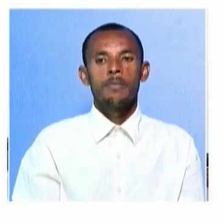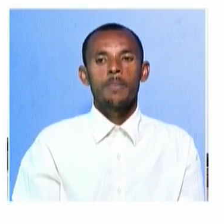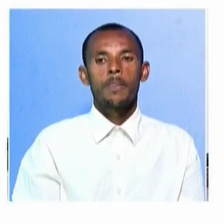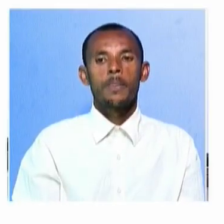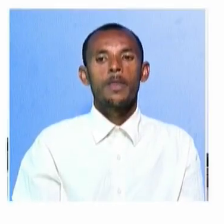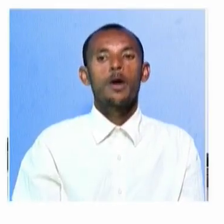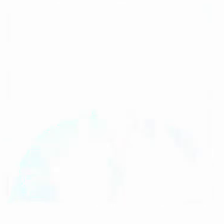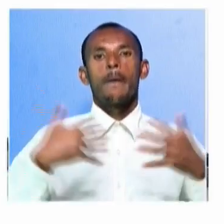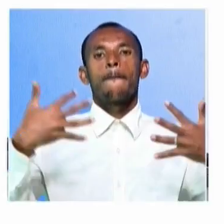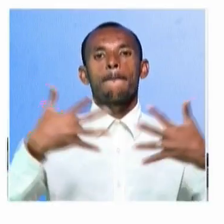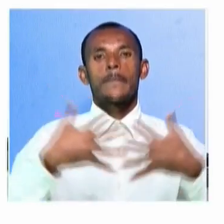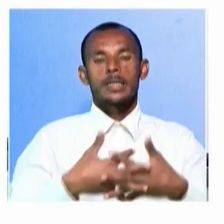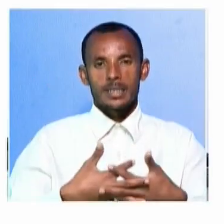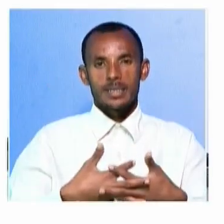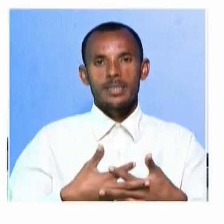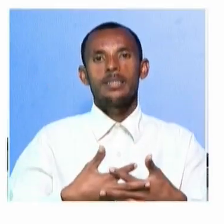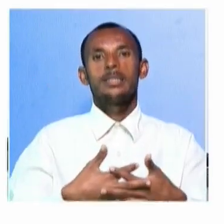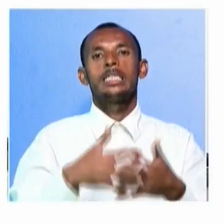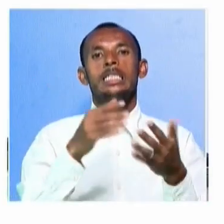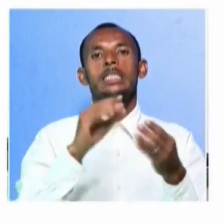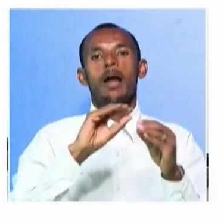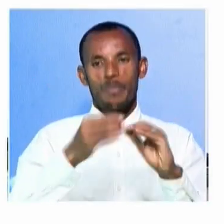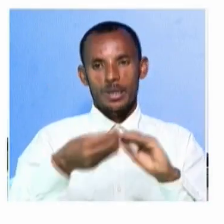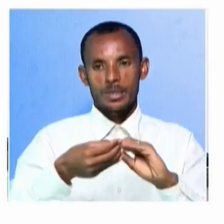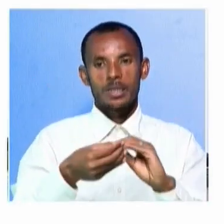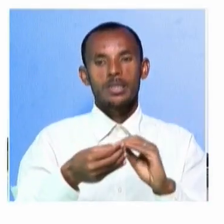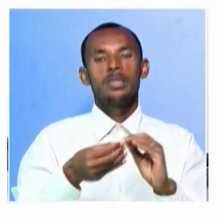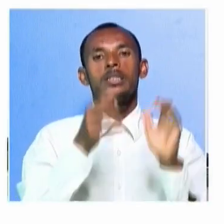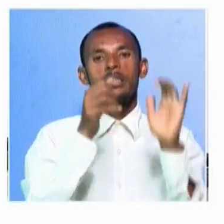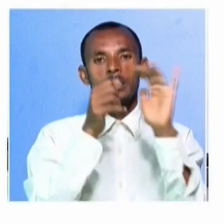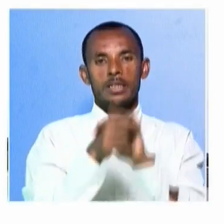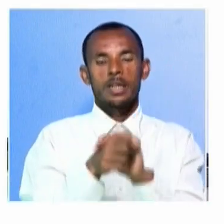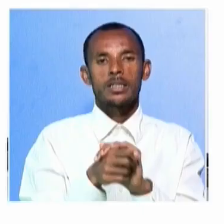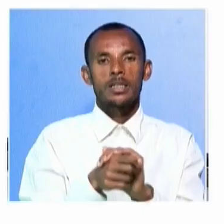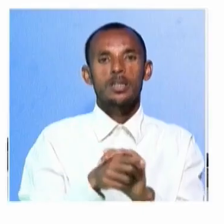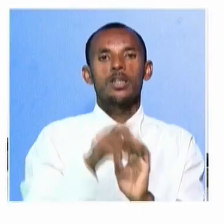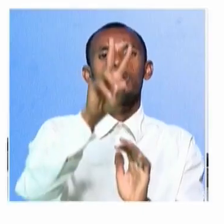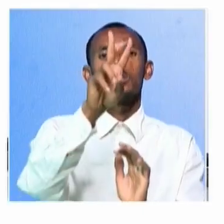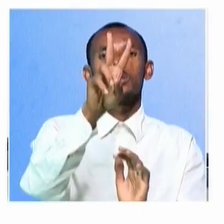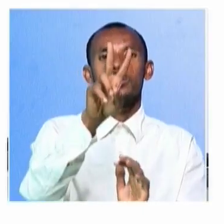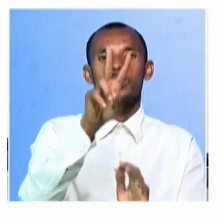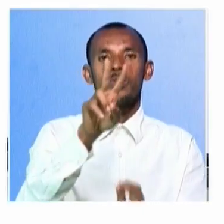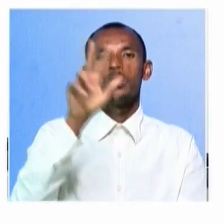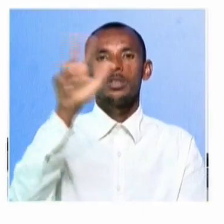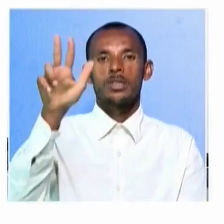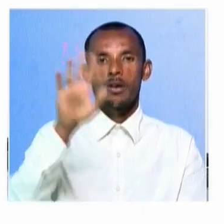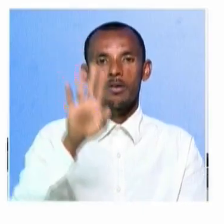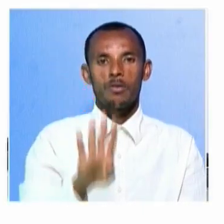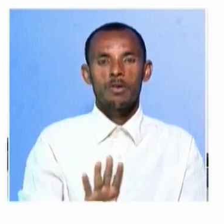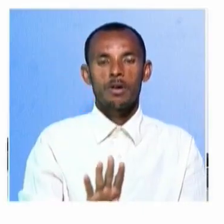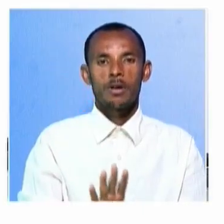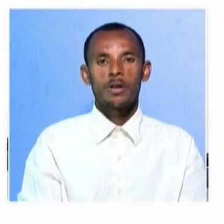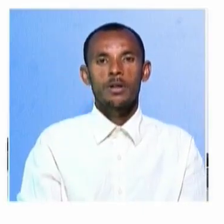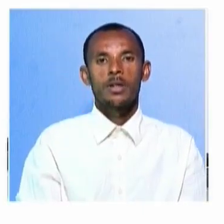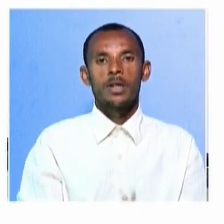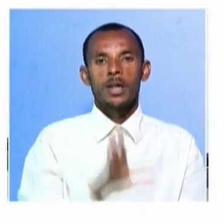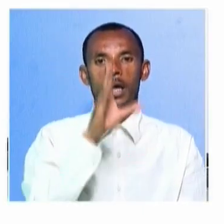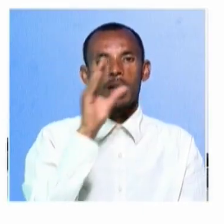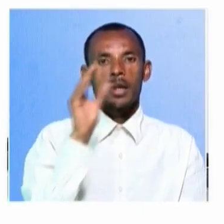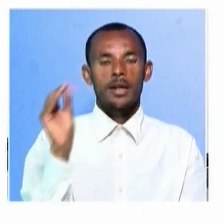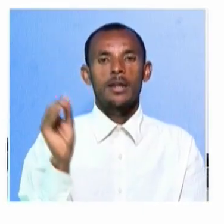Say we have a certain mixed numbers such as 2 and 3 over 4